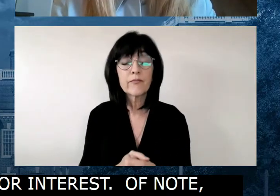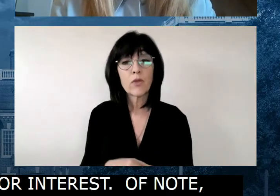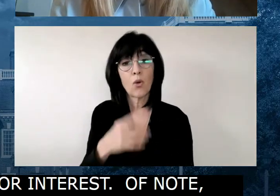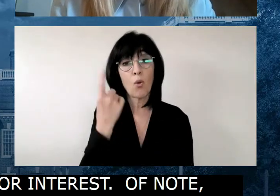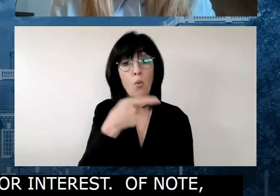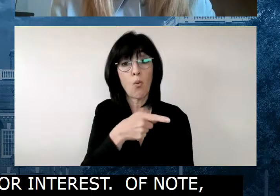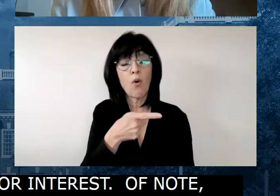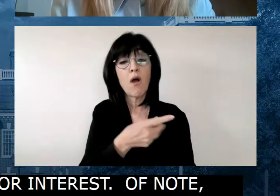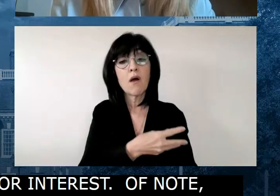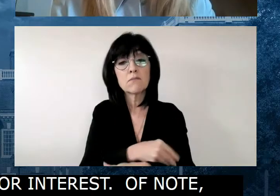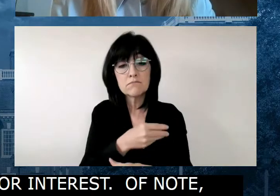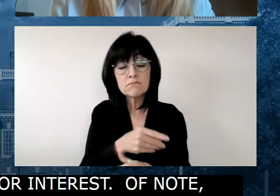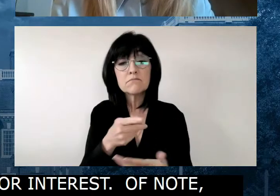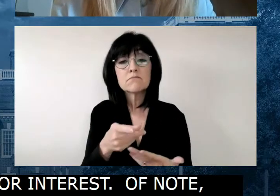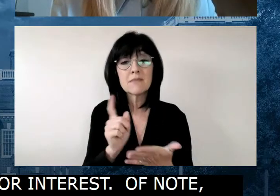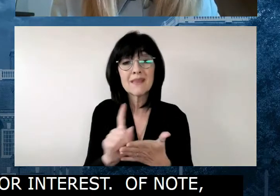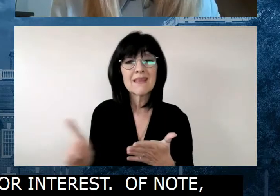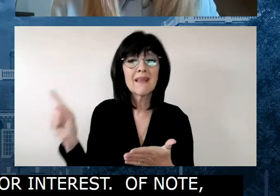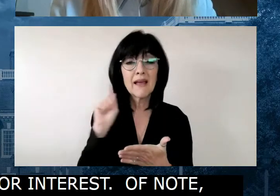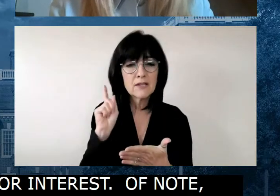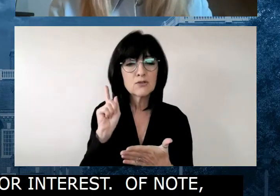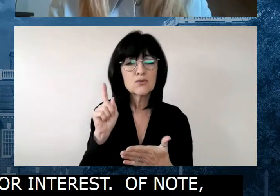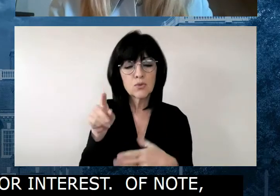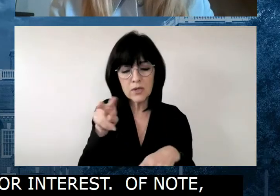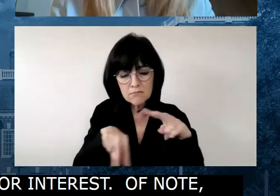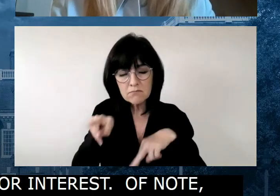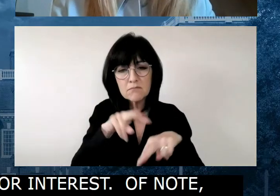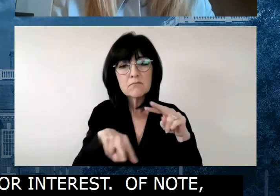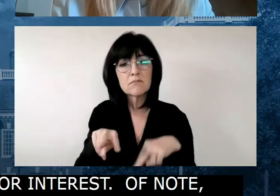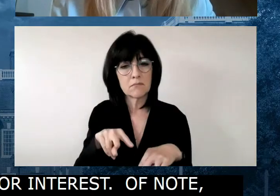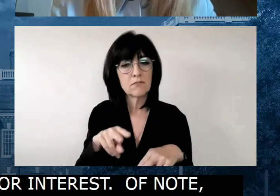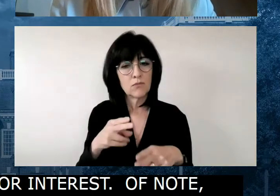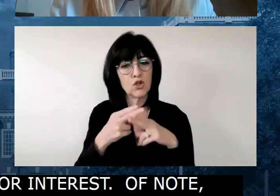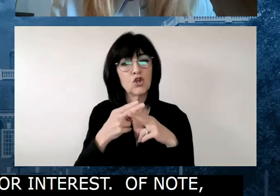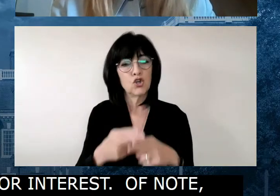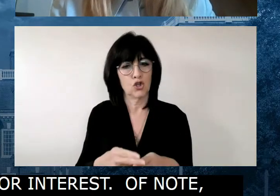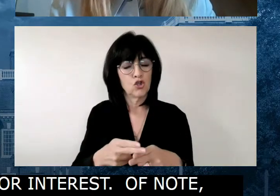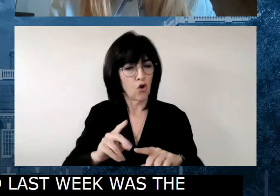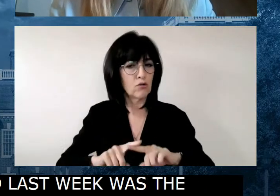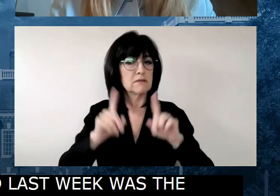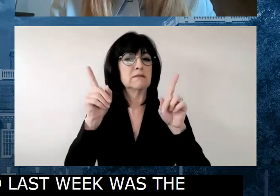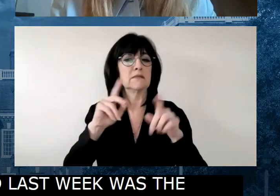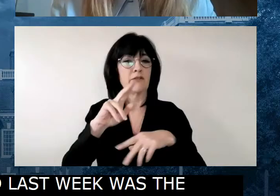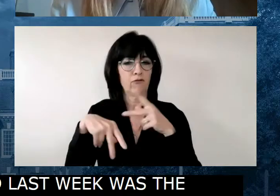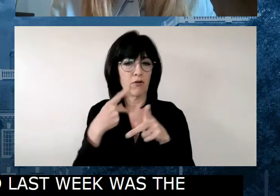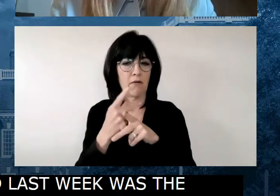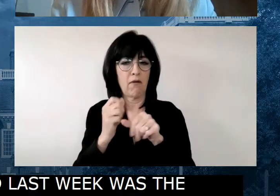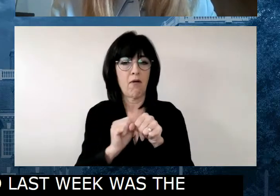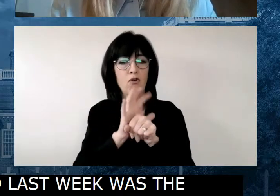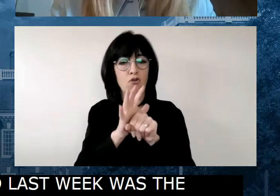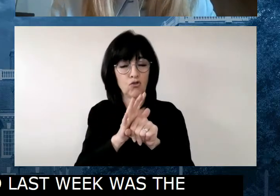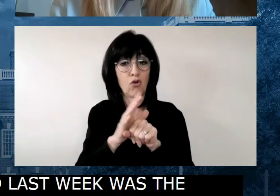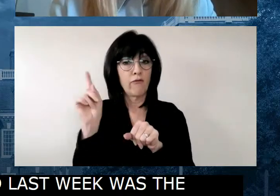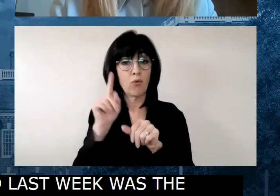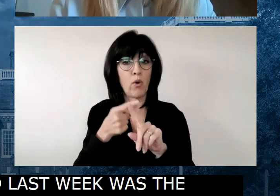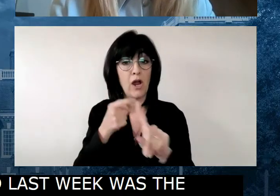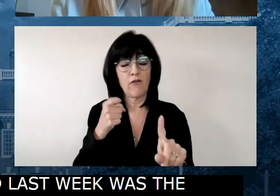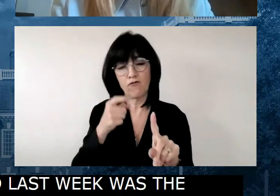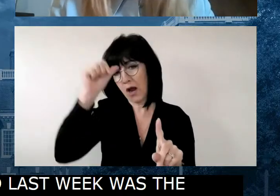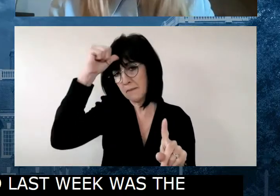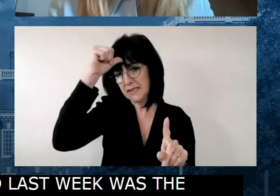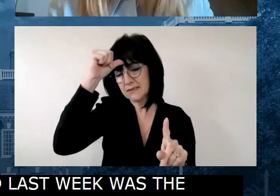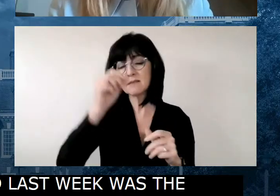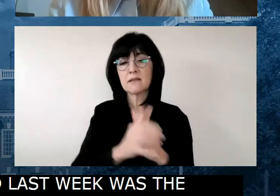week was the variant from India that we've all been keeping a close eye on.